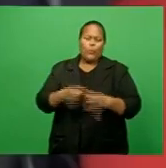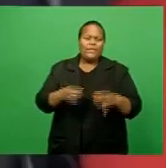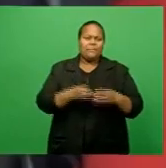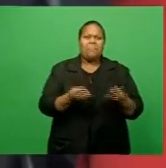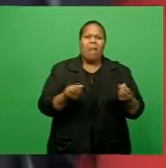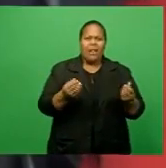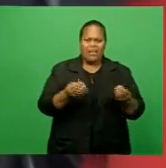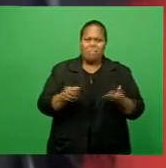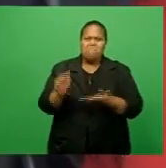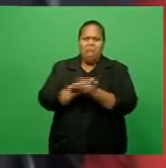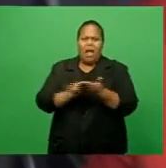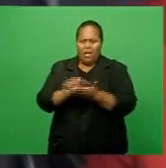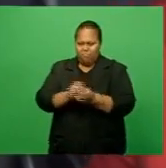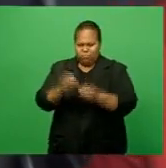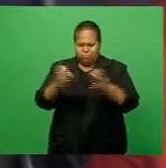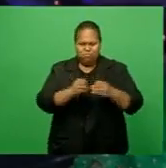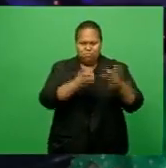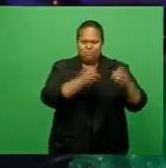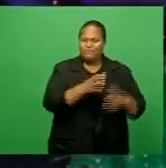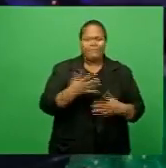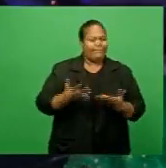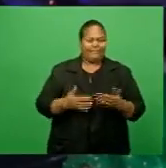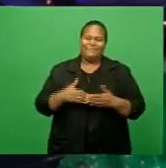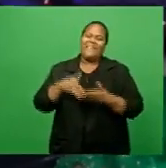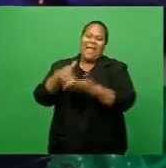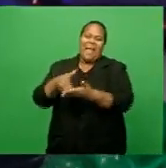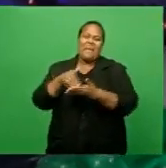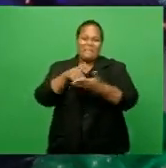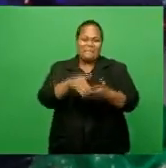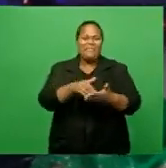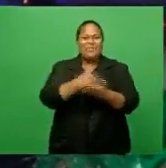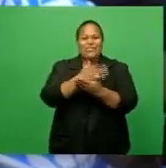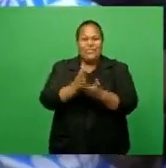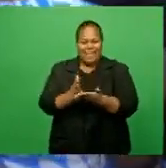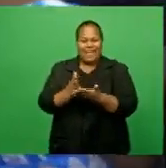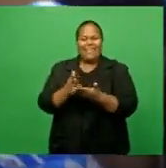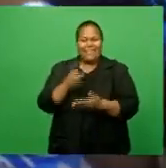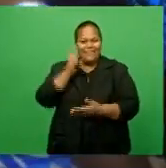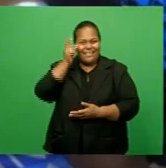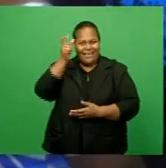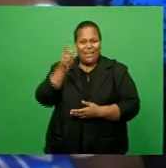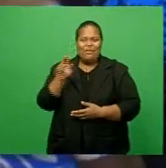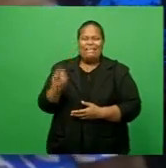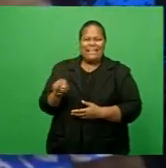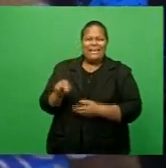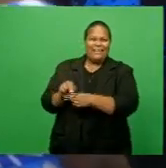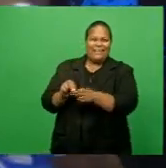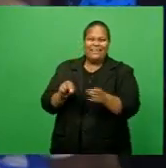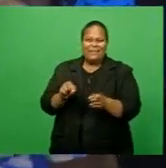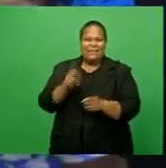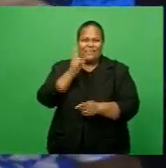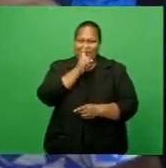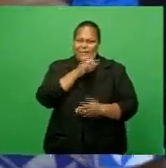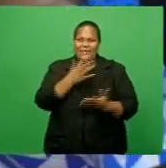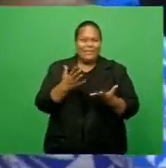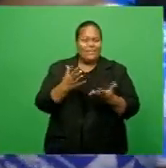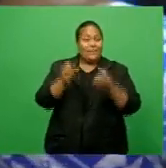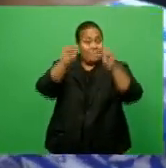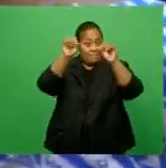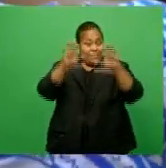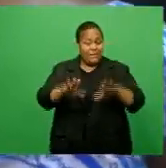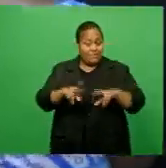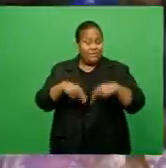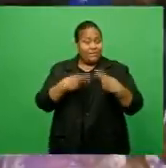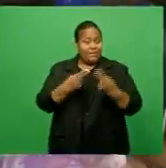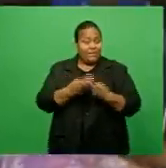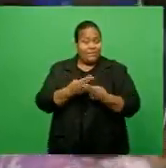firecrackers, I try to help, share and care with needy people. Prasad says it was also a blessing for their